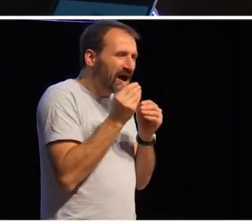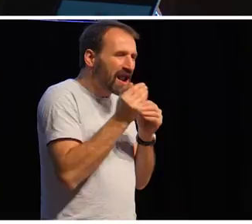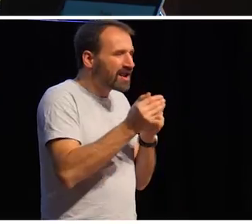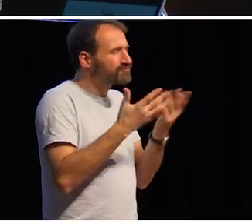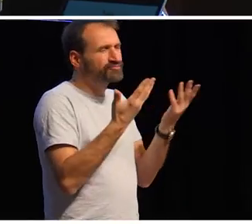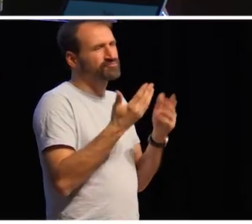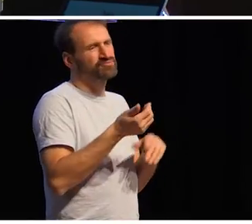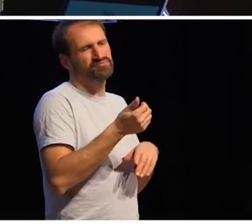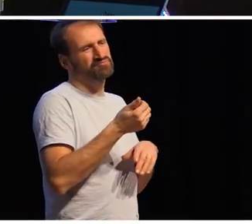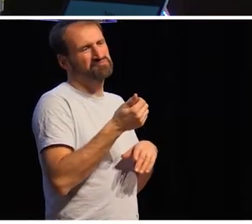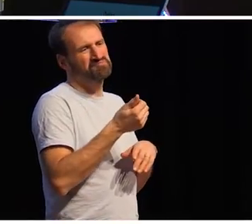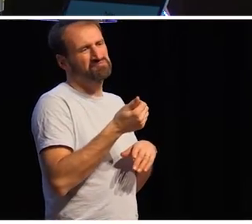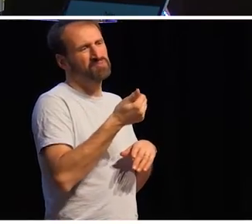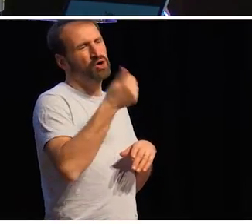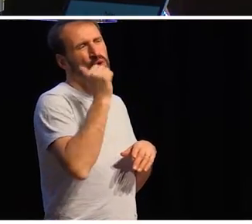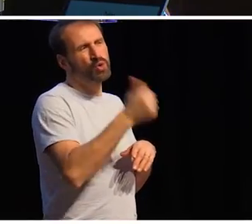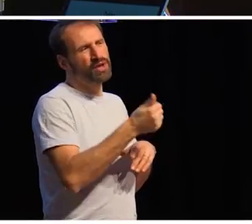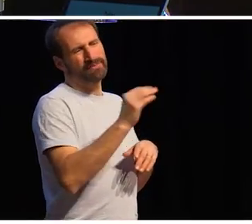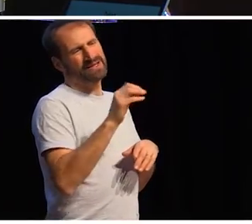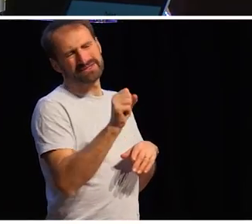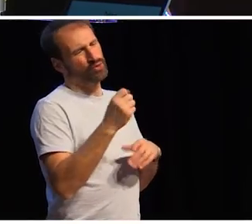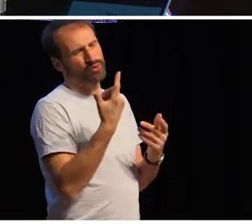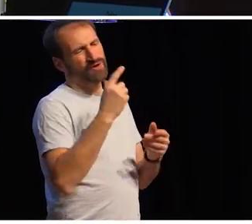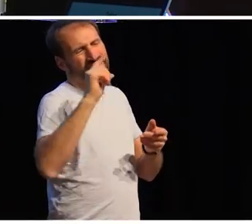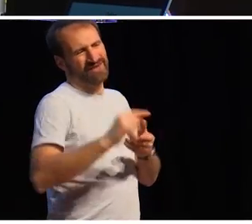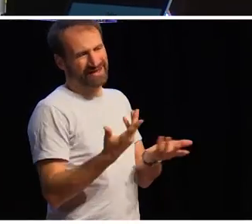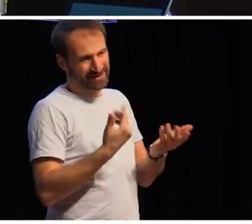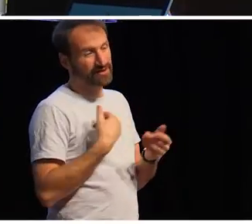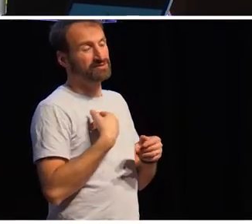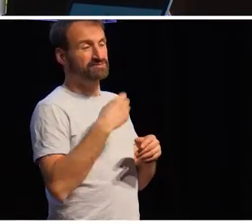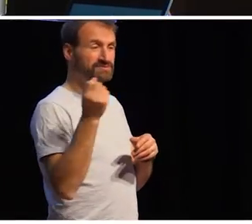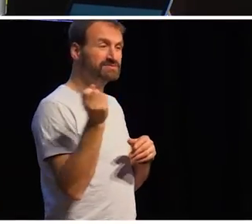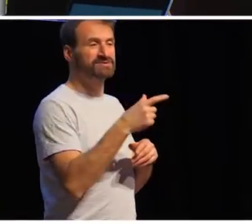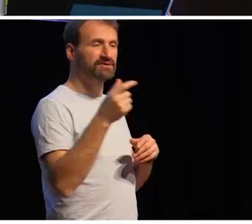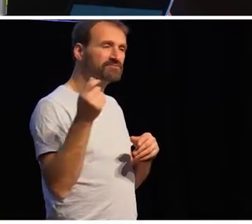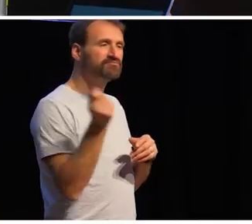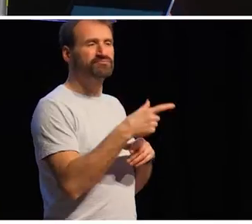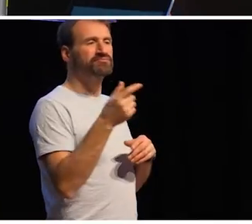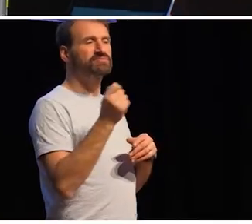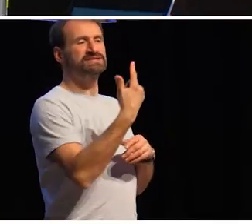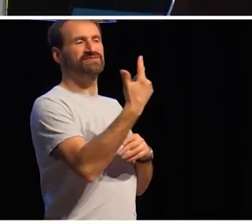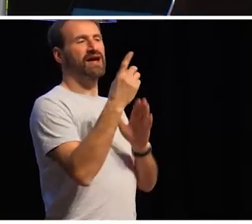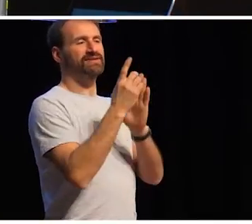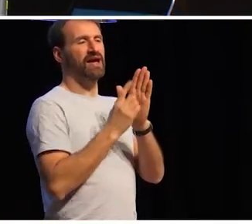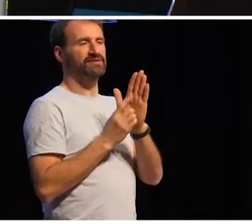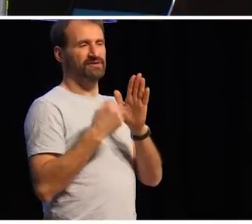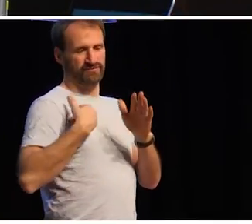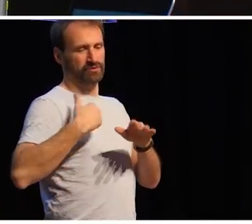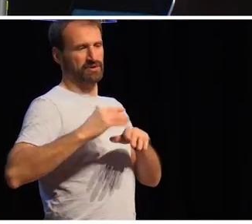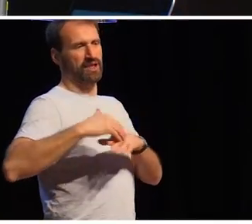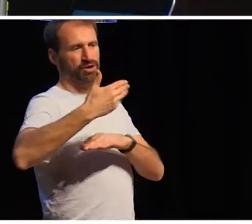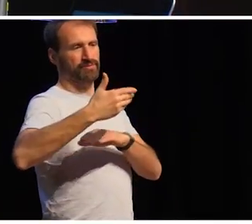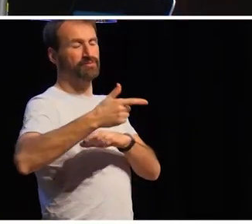100 or even lesser amount of milliseconds, I'm sending two data from my laptop, the color and the